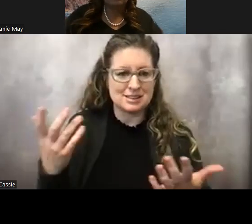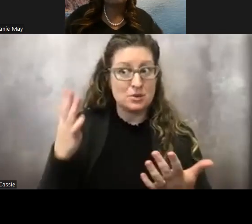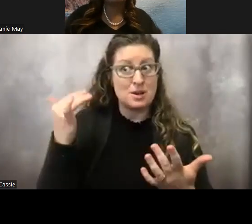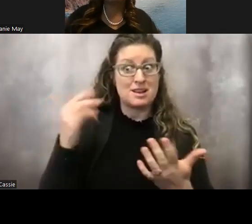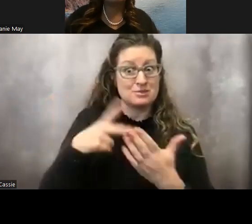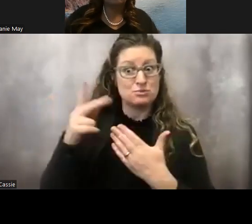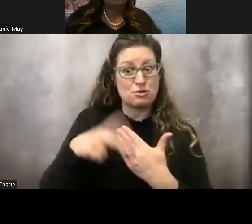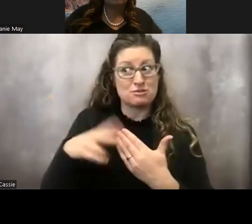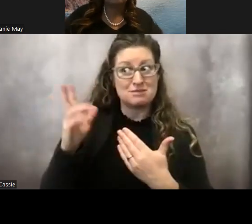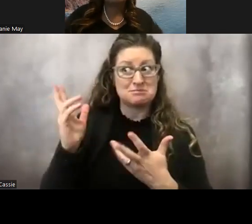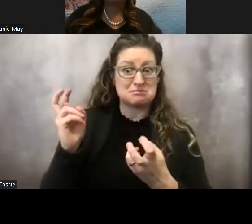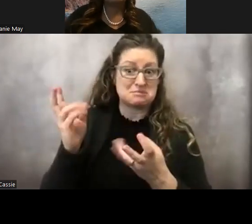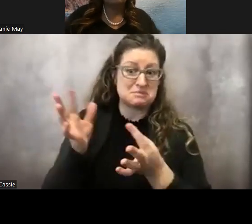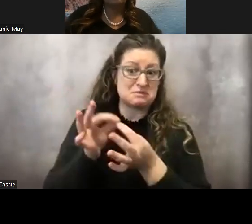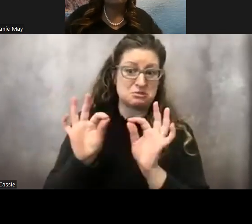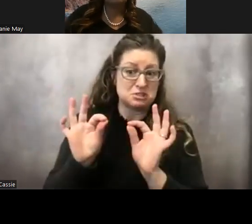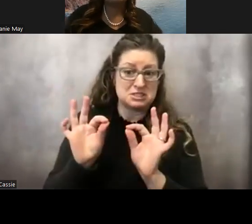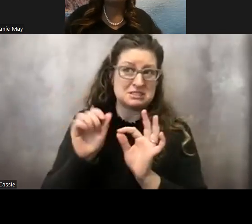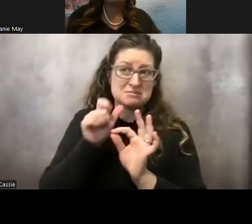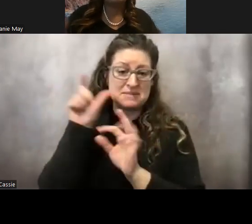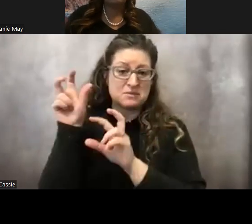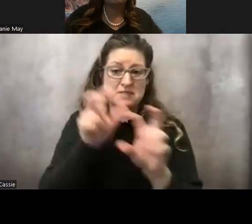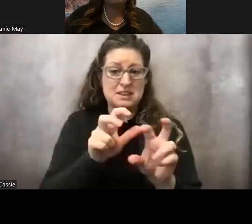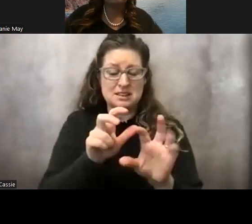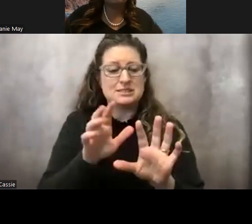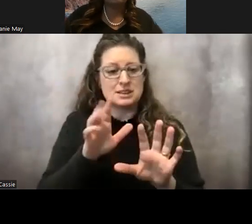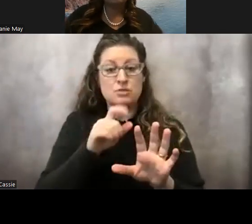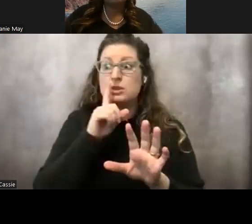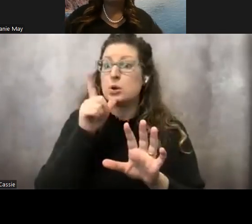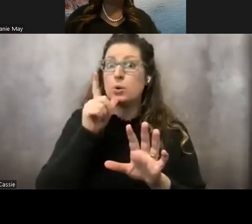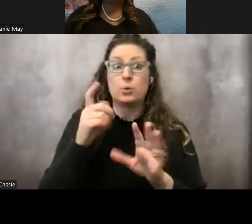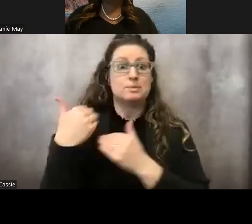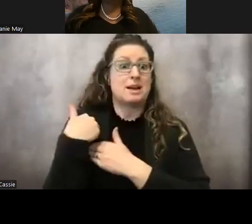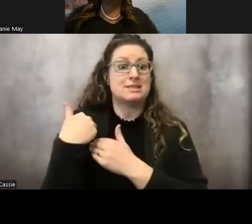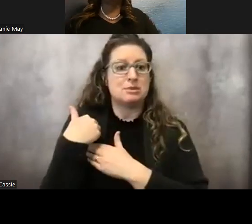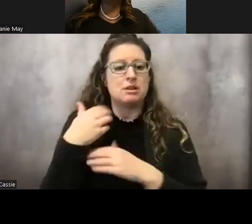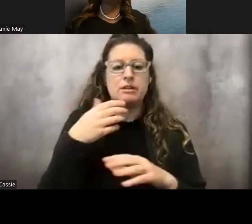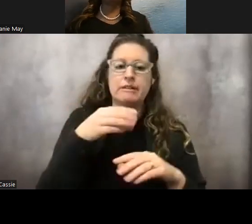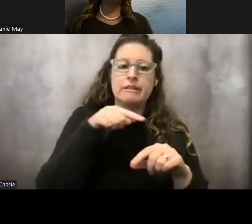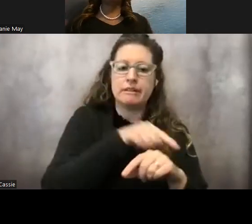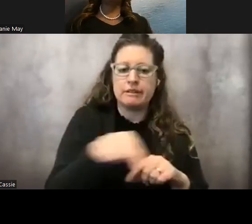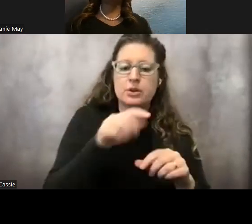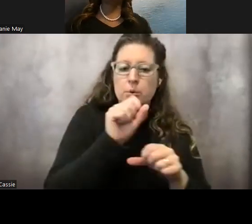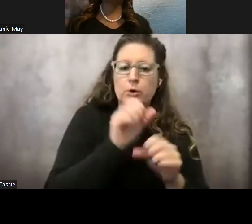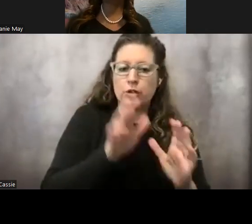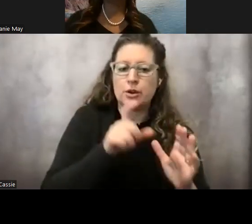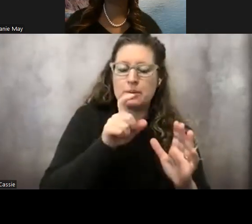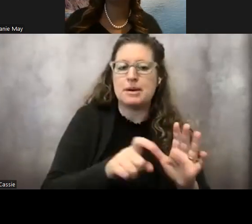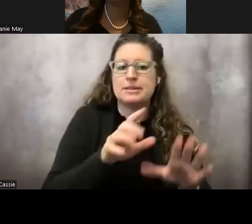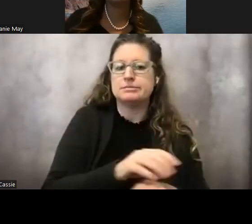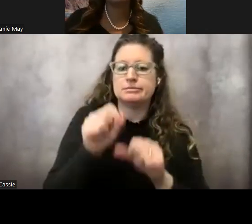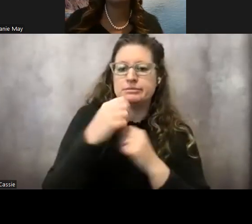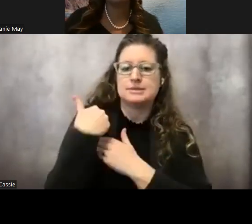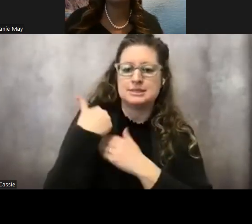the worker to engage in that behavior, and it doesn't call for any sort